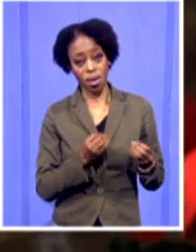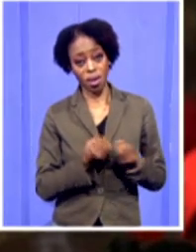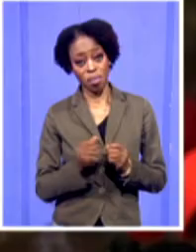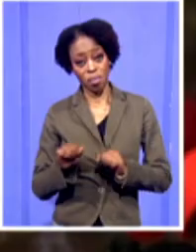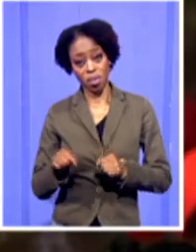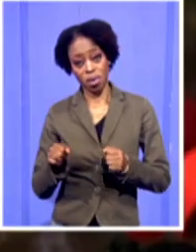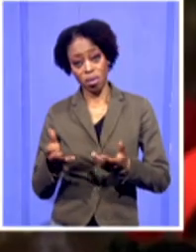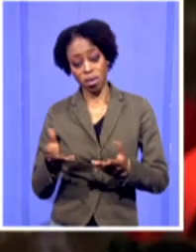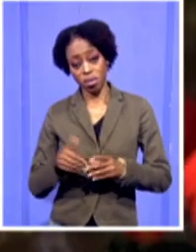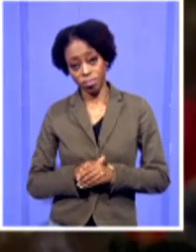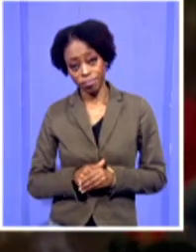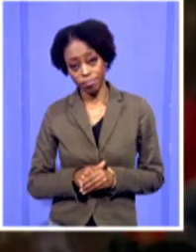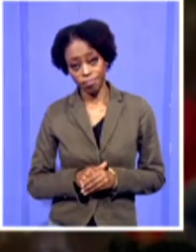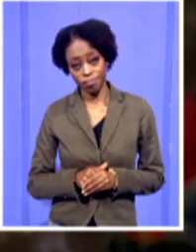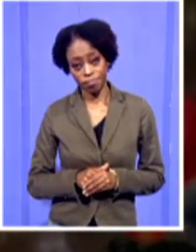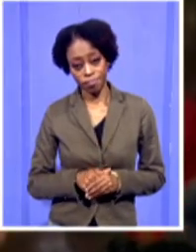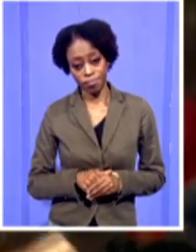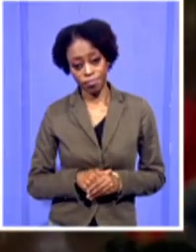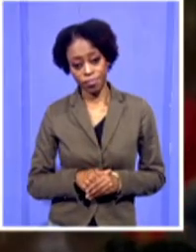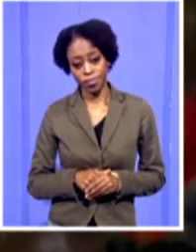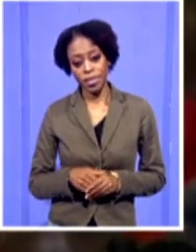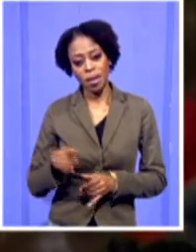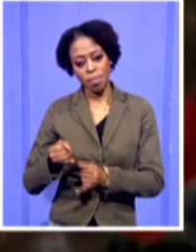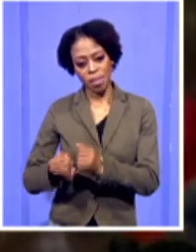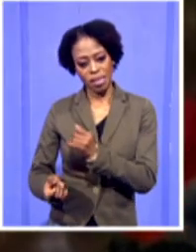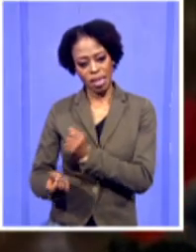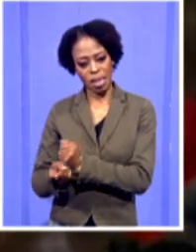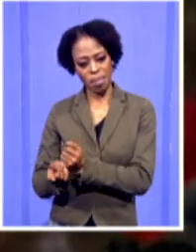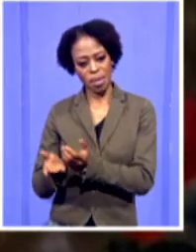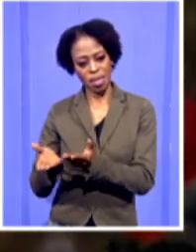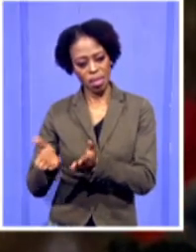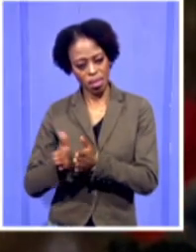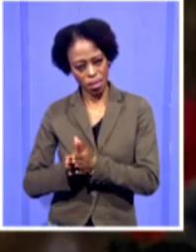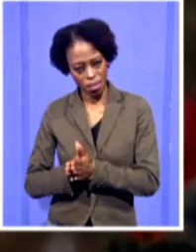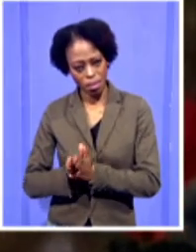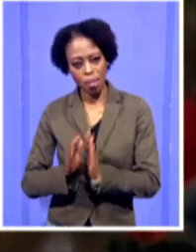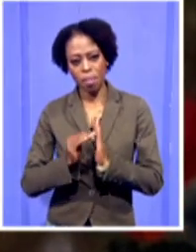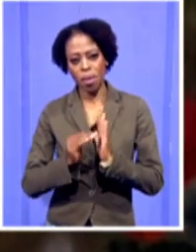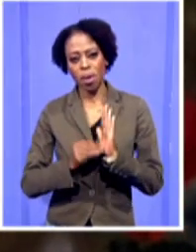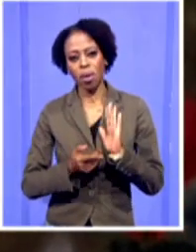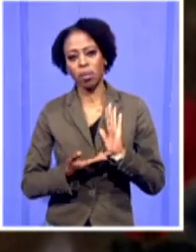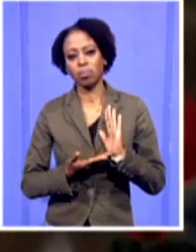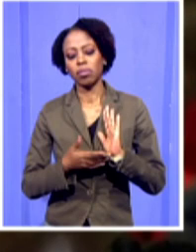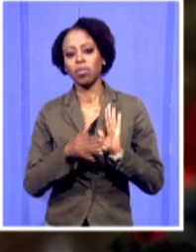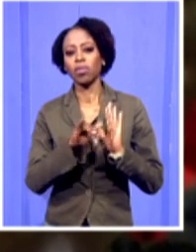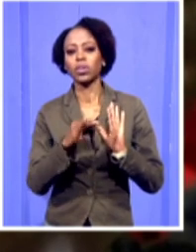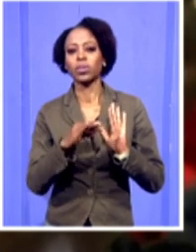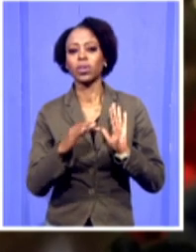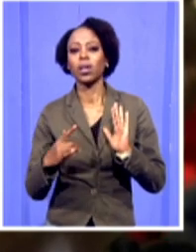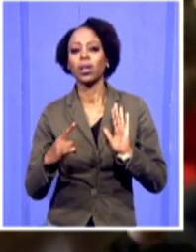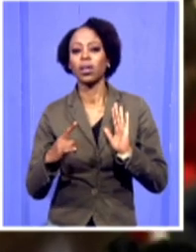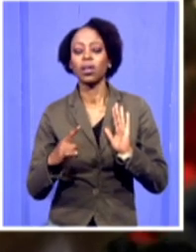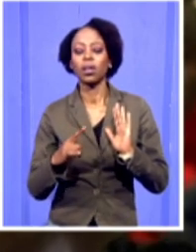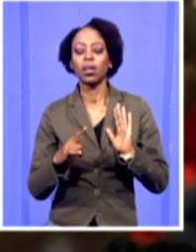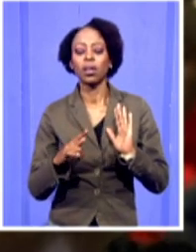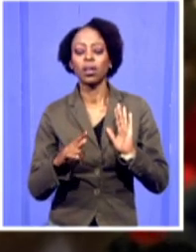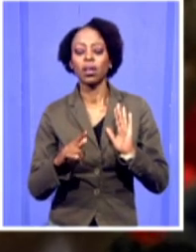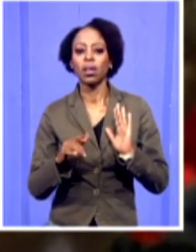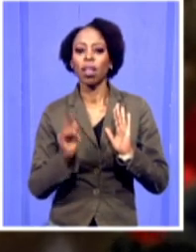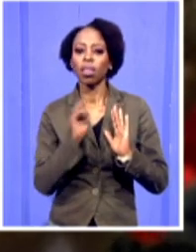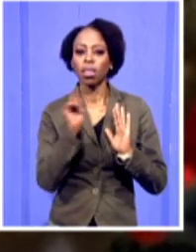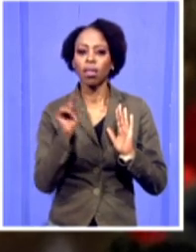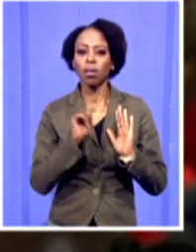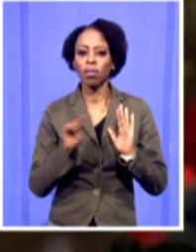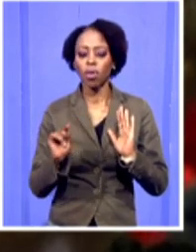COSATU speak. So we erred there, and the program is clear, the YCL. Therefore, the YCL